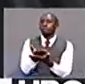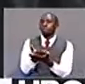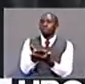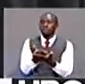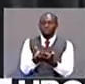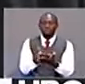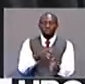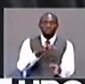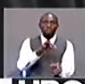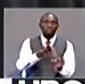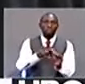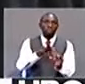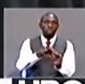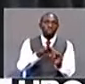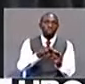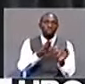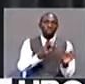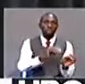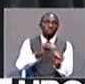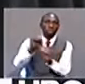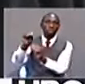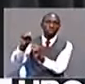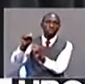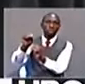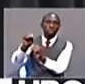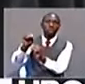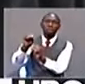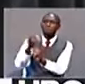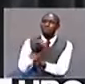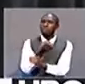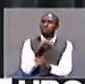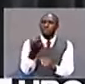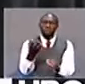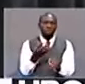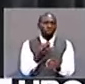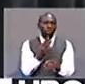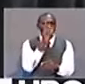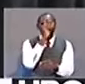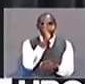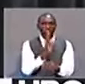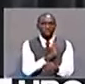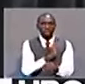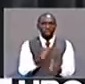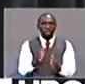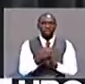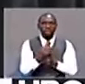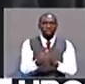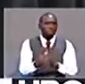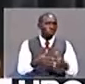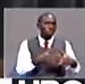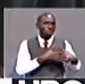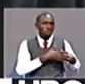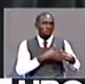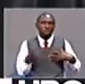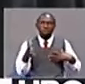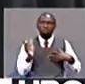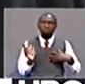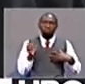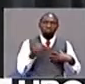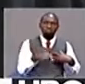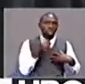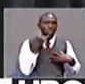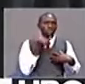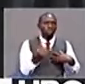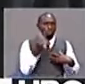elections. No, there are not many religious leaders who come out boldly to tell the government what's supposed to be